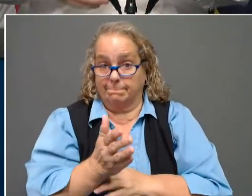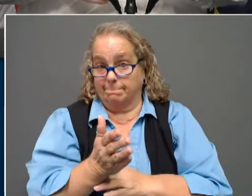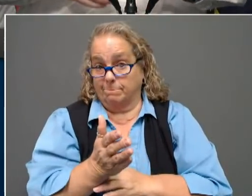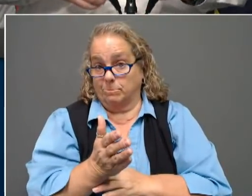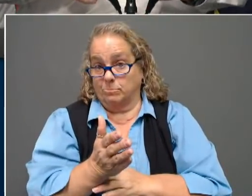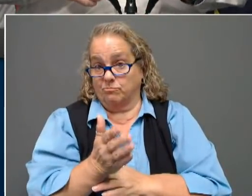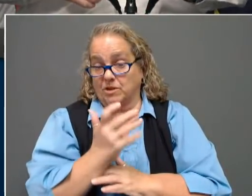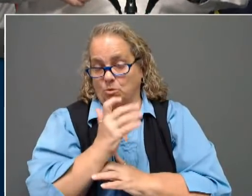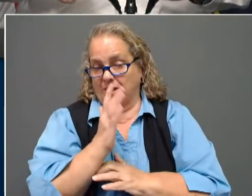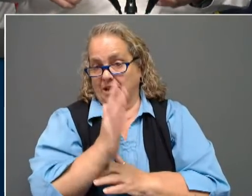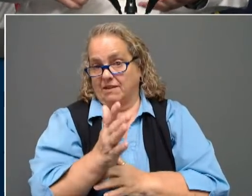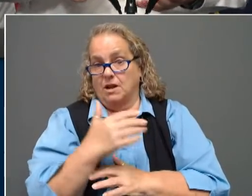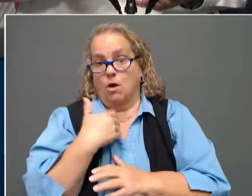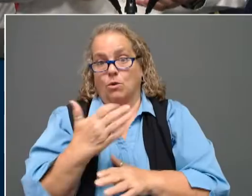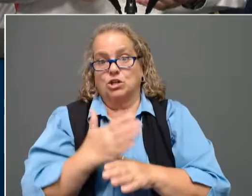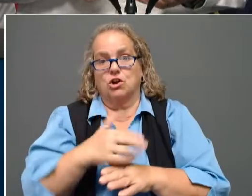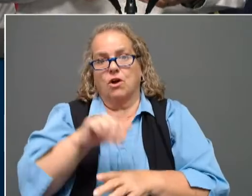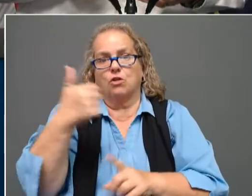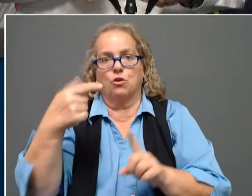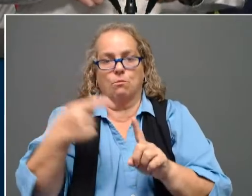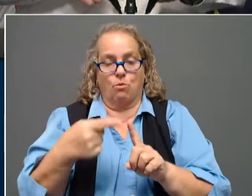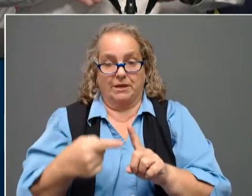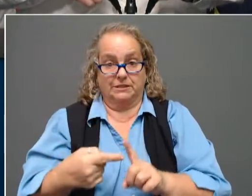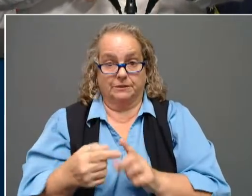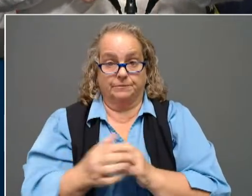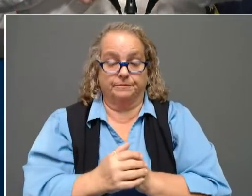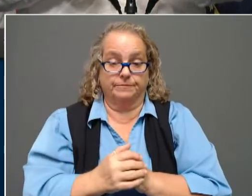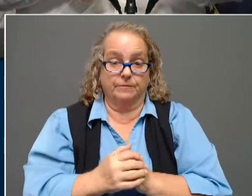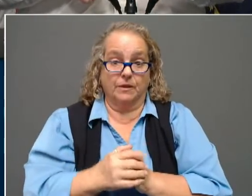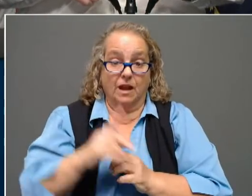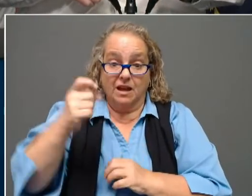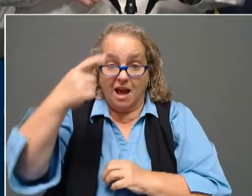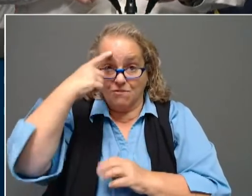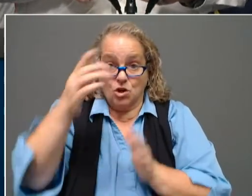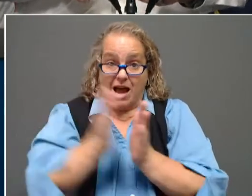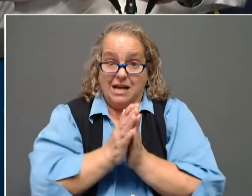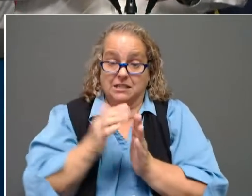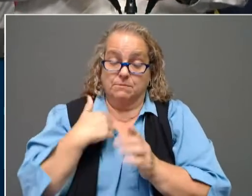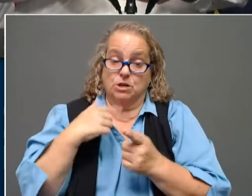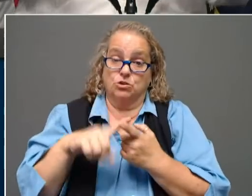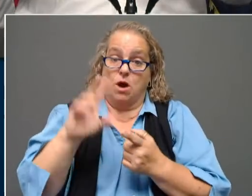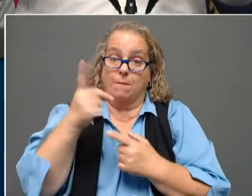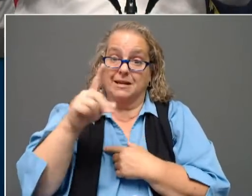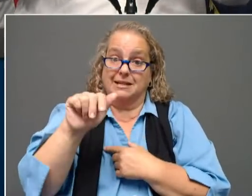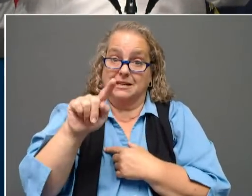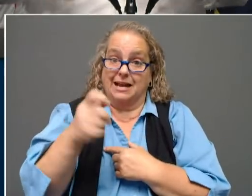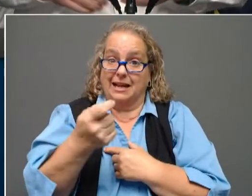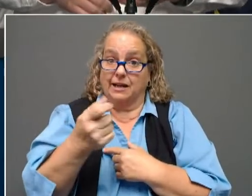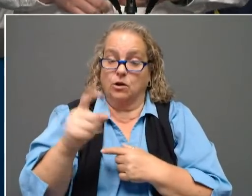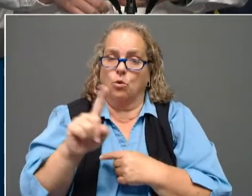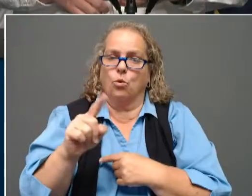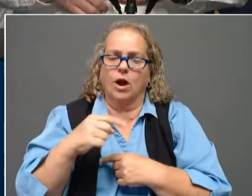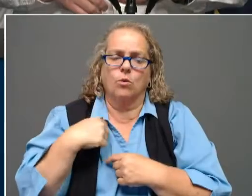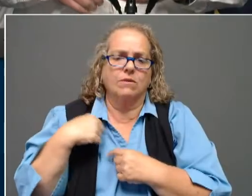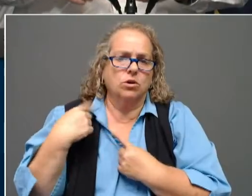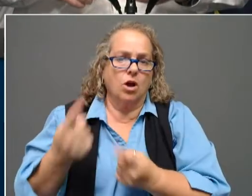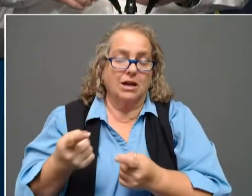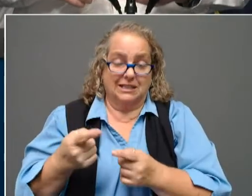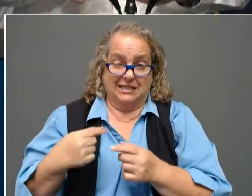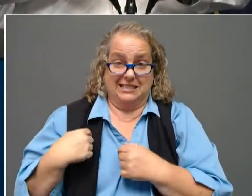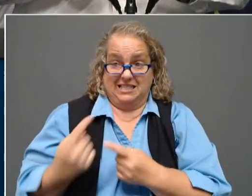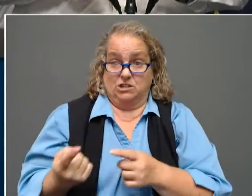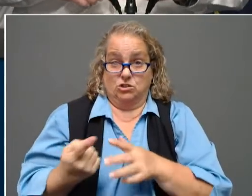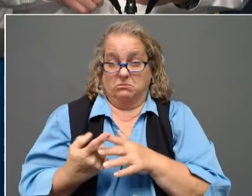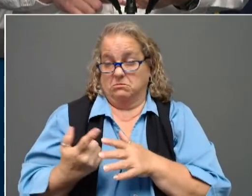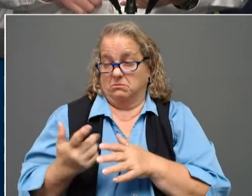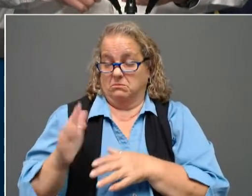other points. The governor asked me to just update a little bit on where we've gone. Since roughly the beginning of July,